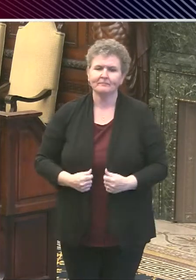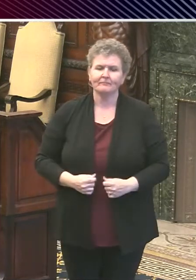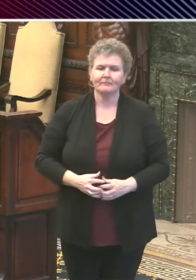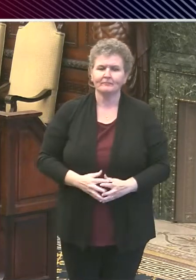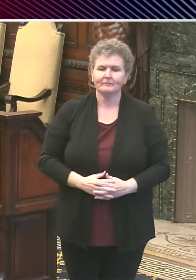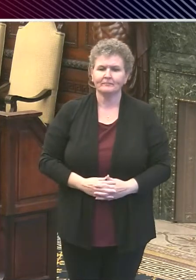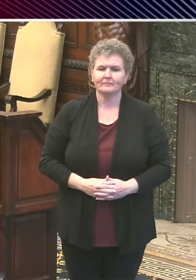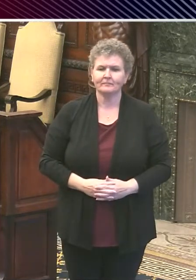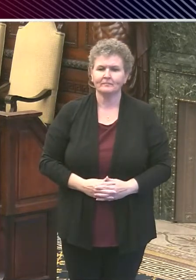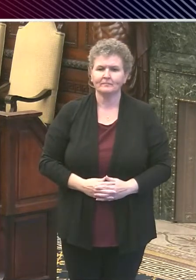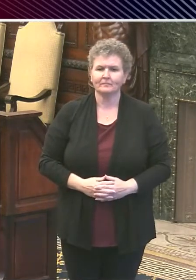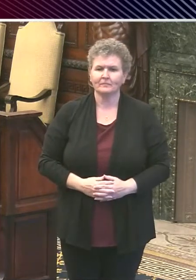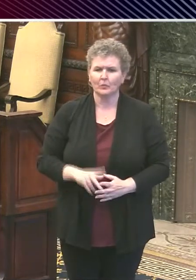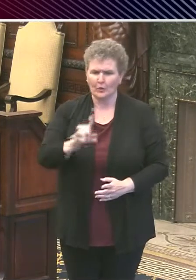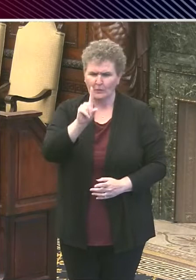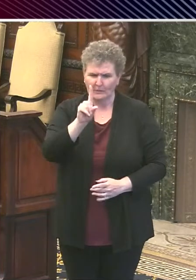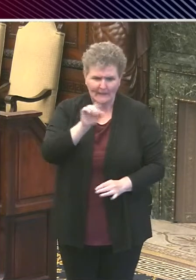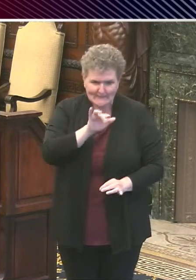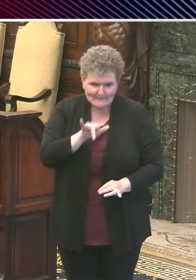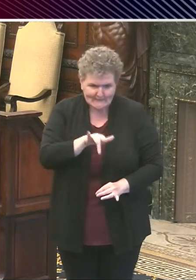Just hang on 1 minute.